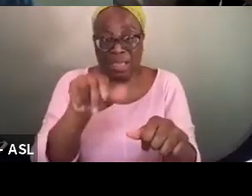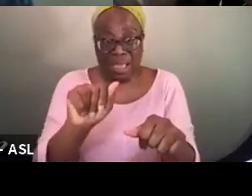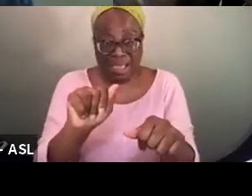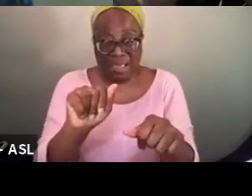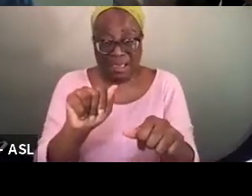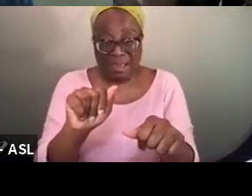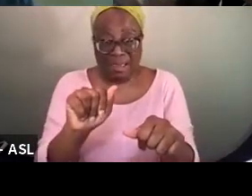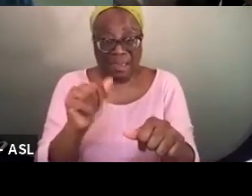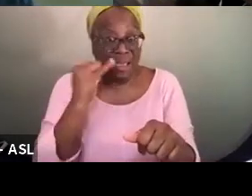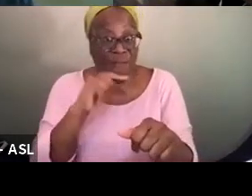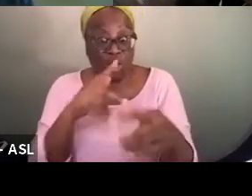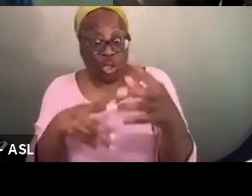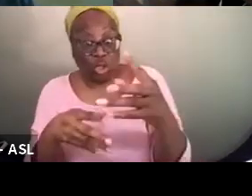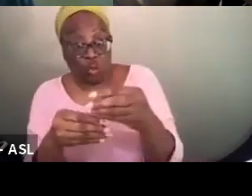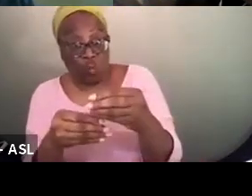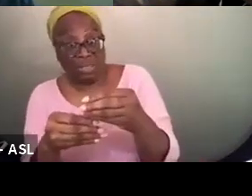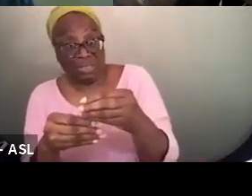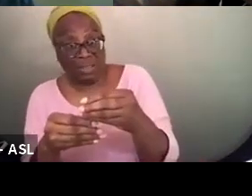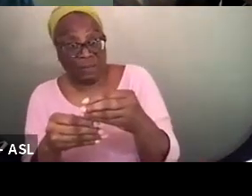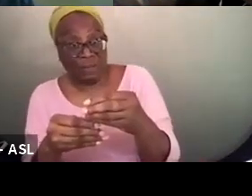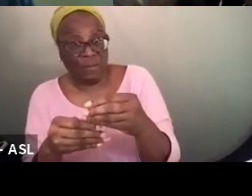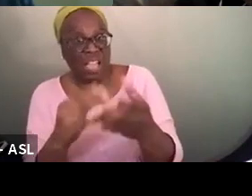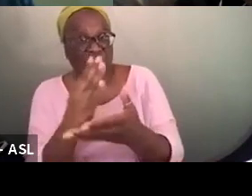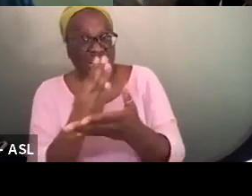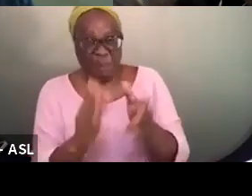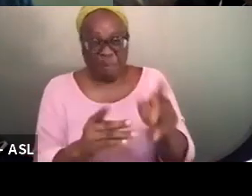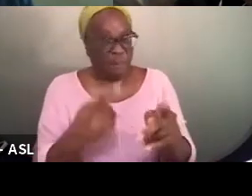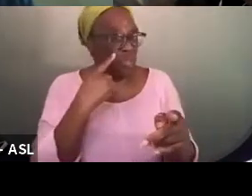all combined, and some think it should just be ELA and math.